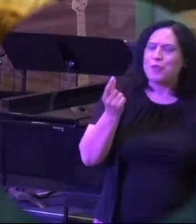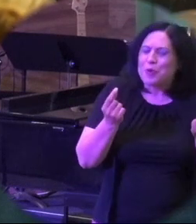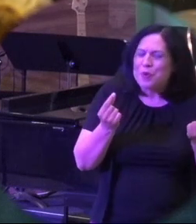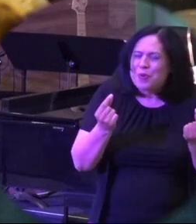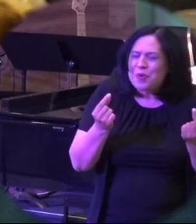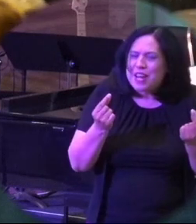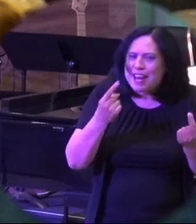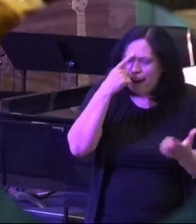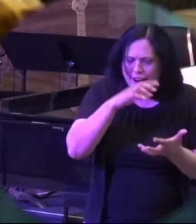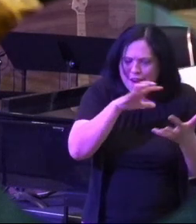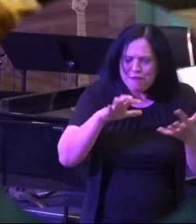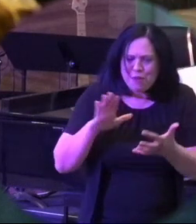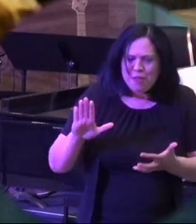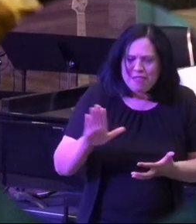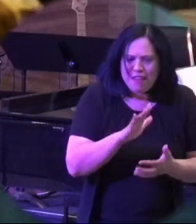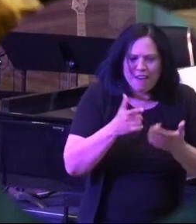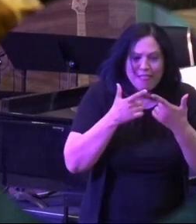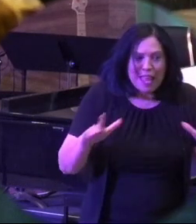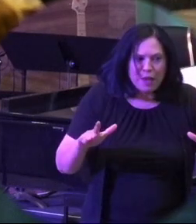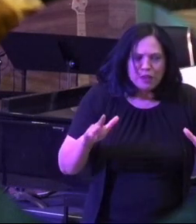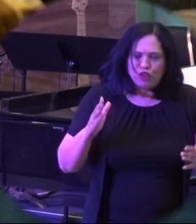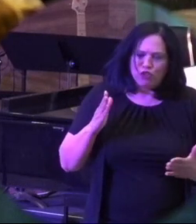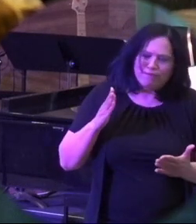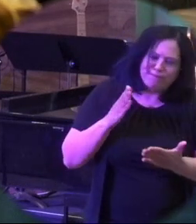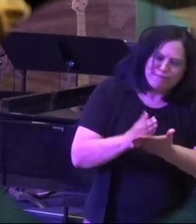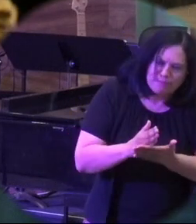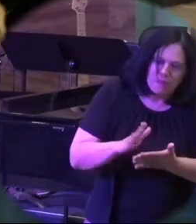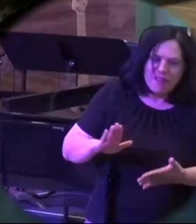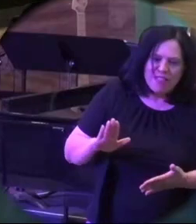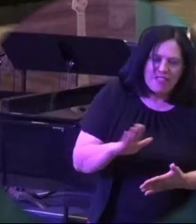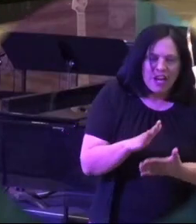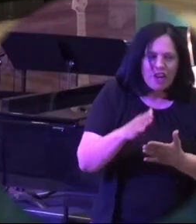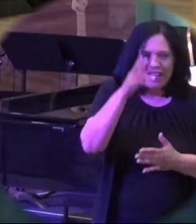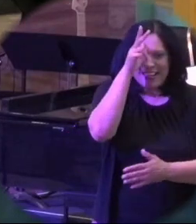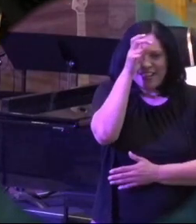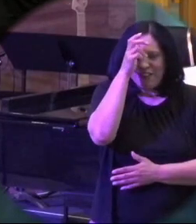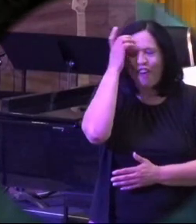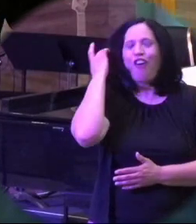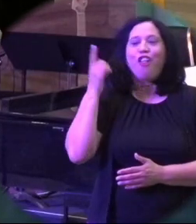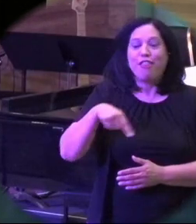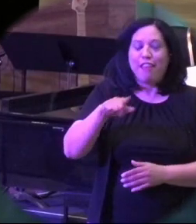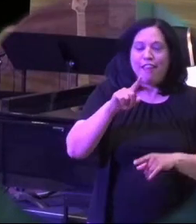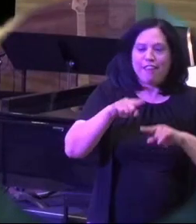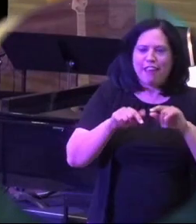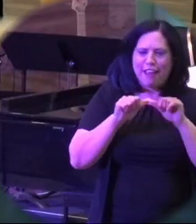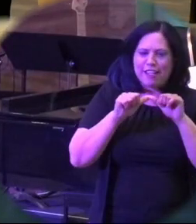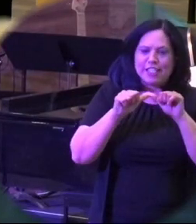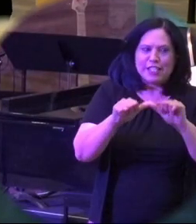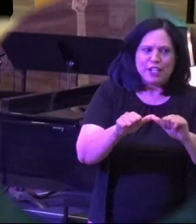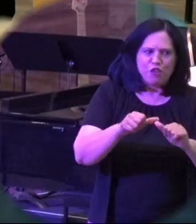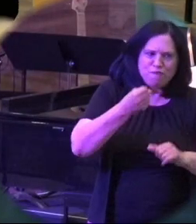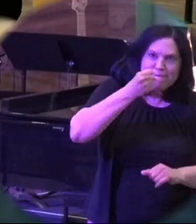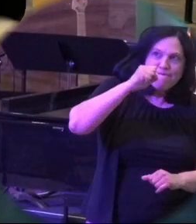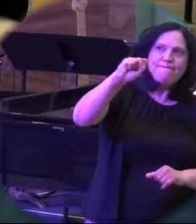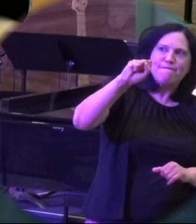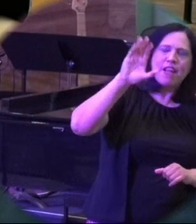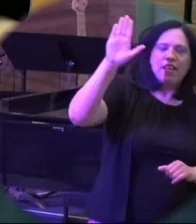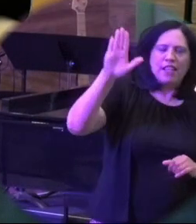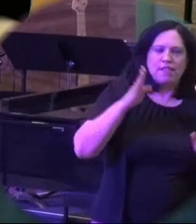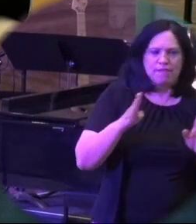put a stop on their evil, so they couldn't continue going against his will, as I'll explain in just a minute.